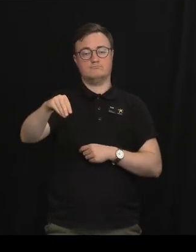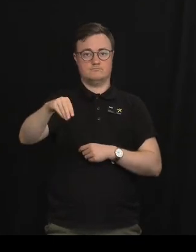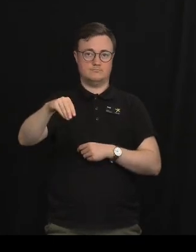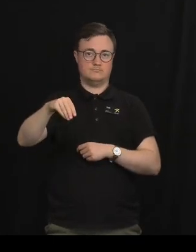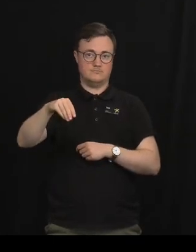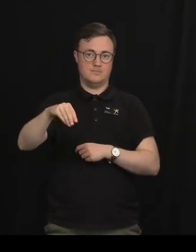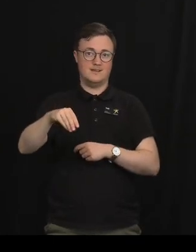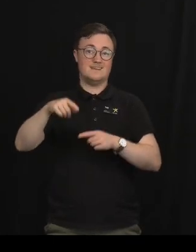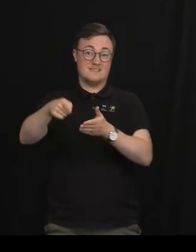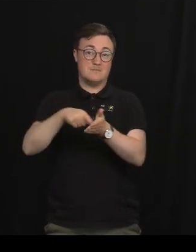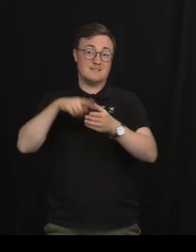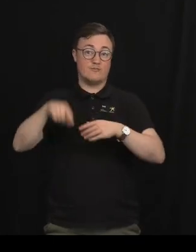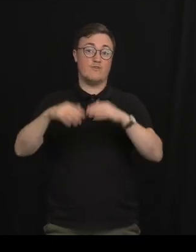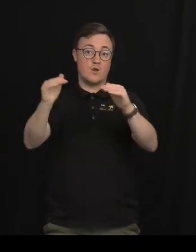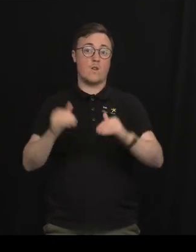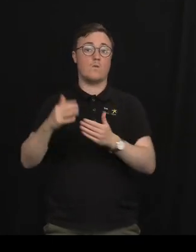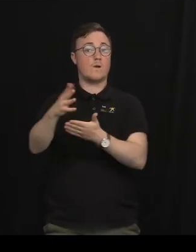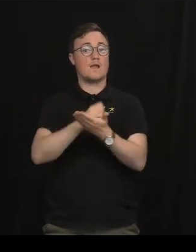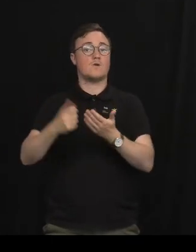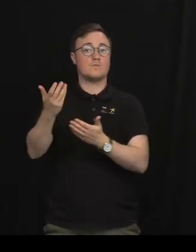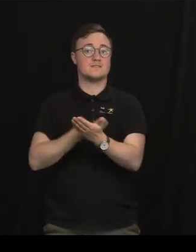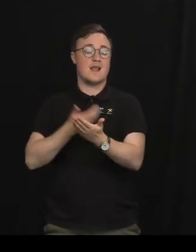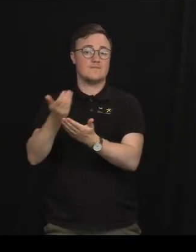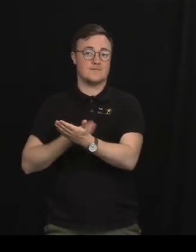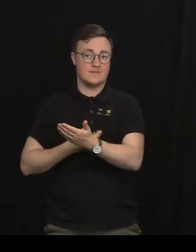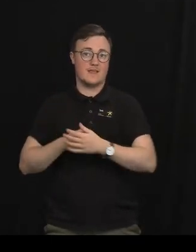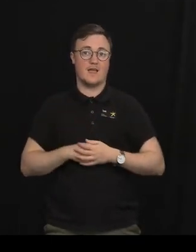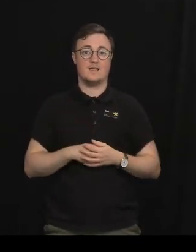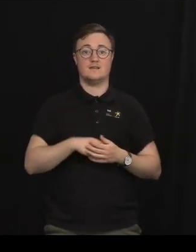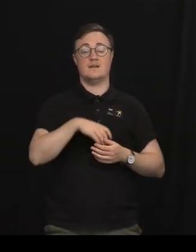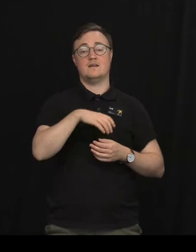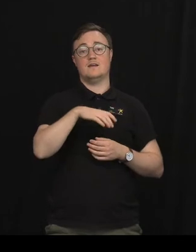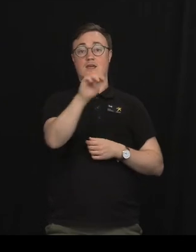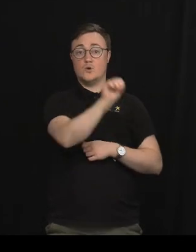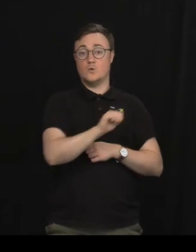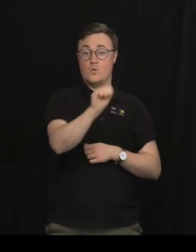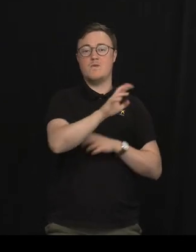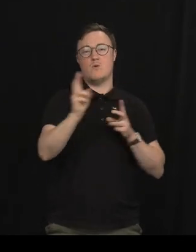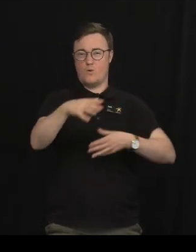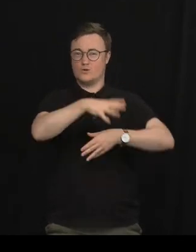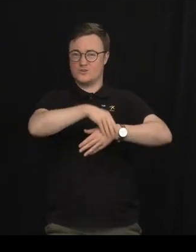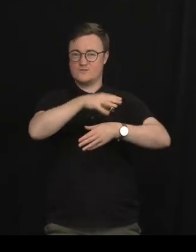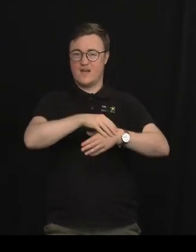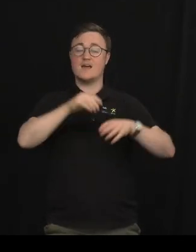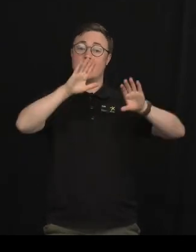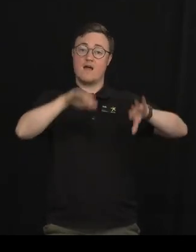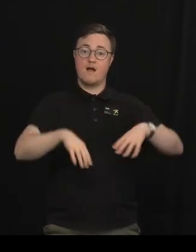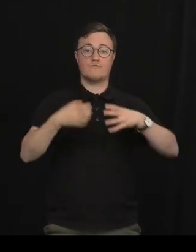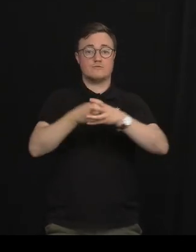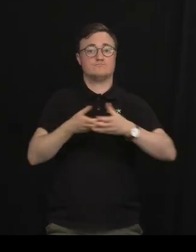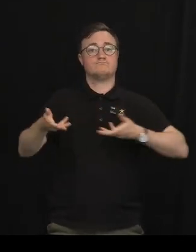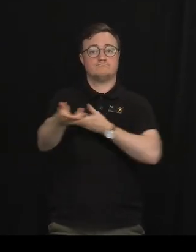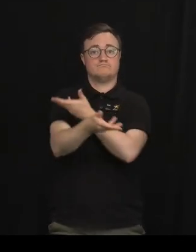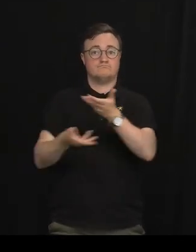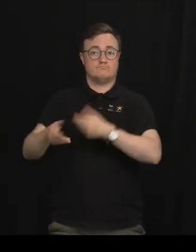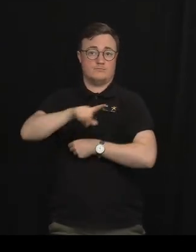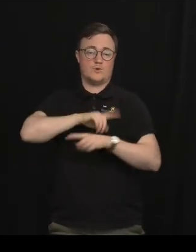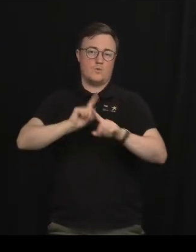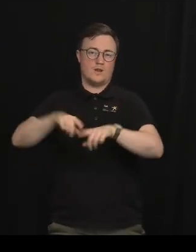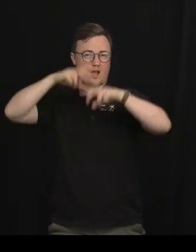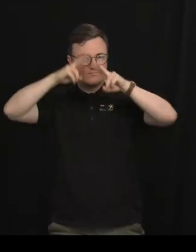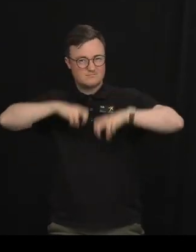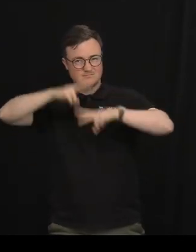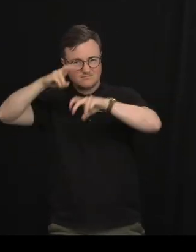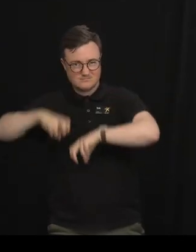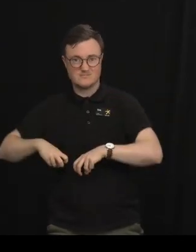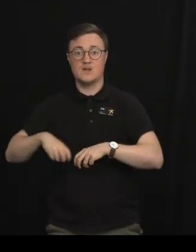countries, together with Europe. Even Sweden has been leading a lot of joint collaborative research that we have been doing, funded